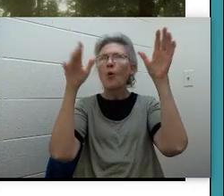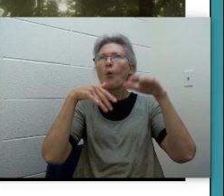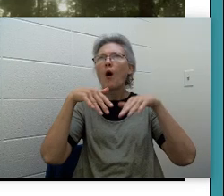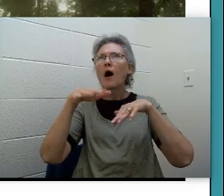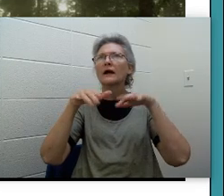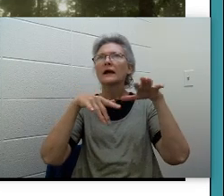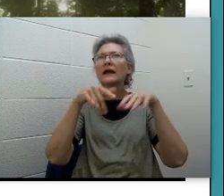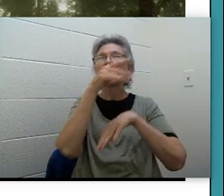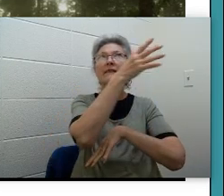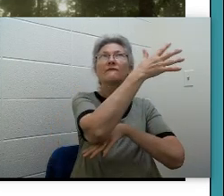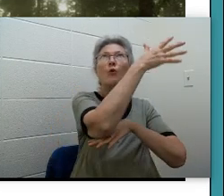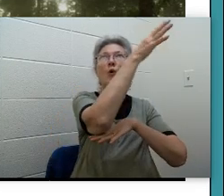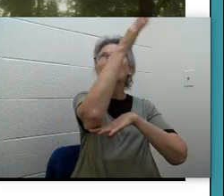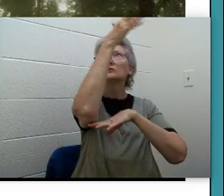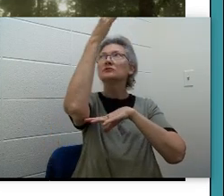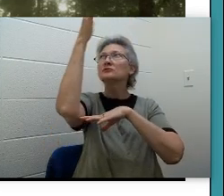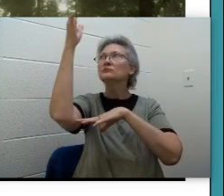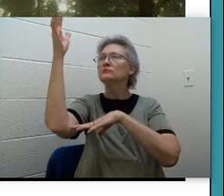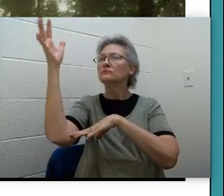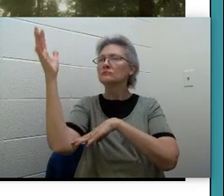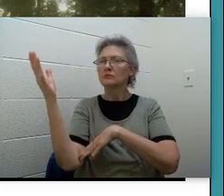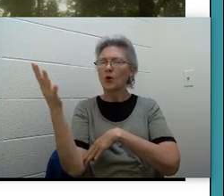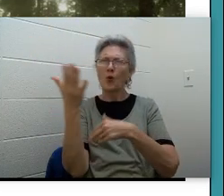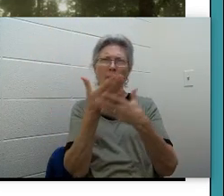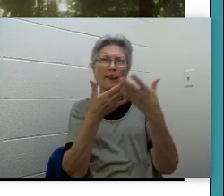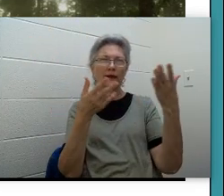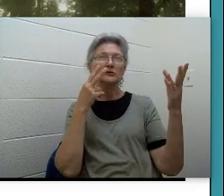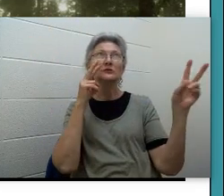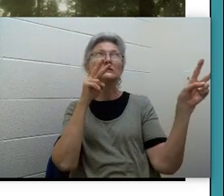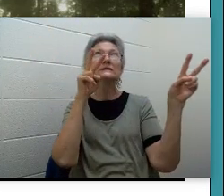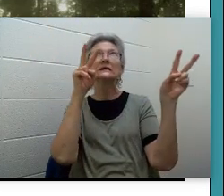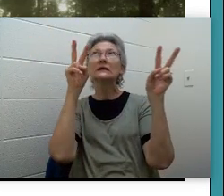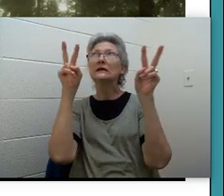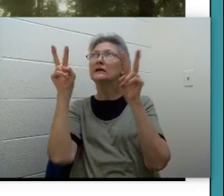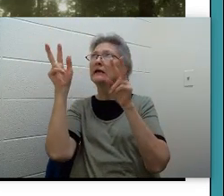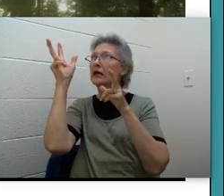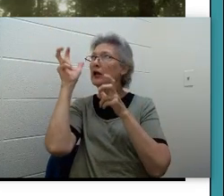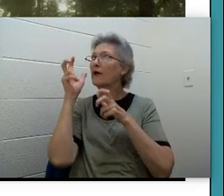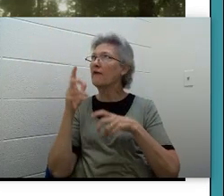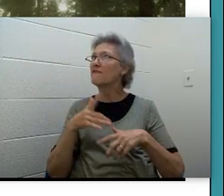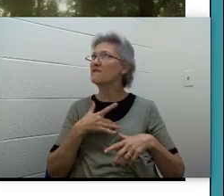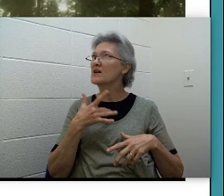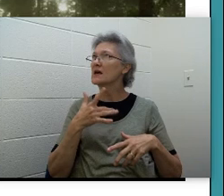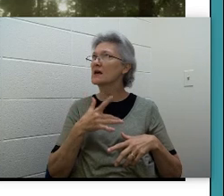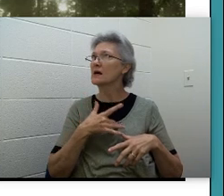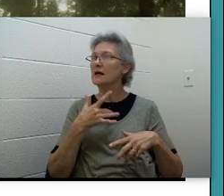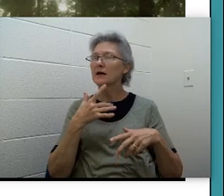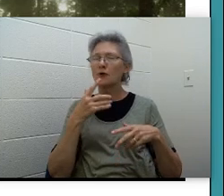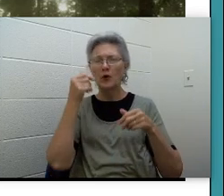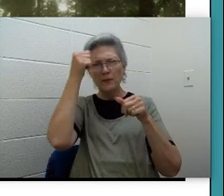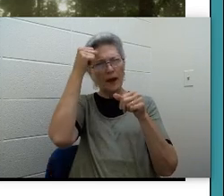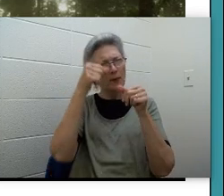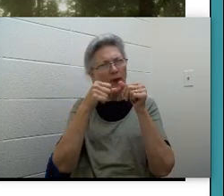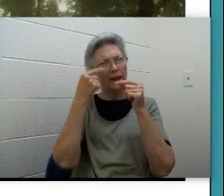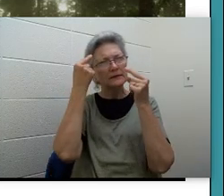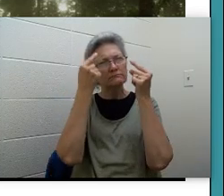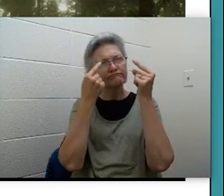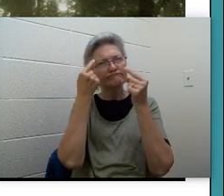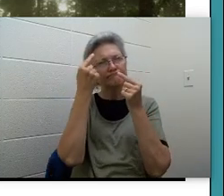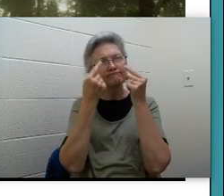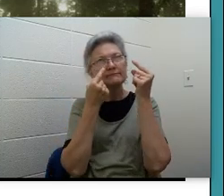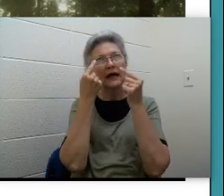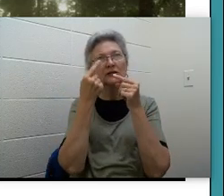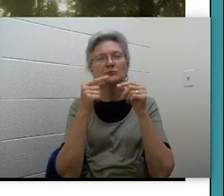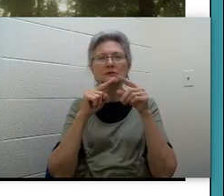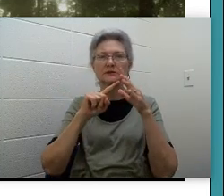forest. What are some things you see, hear, or feel? Keep those thoughts in mind as we begin this